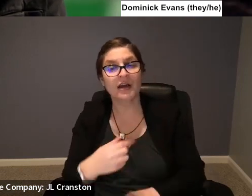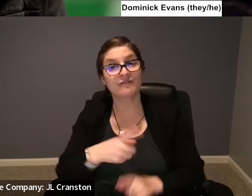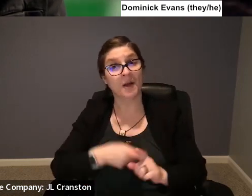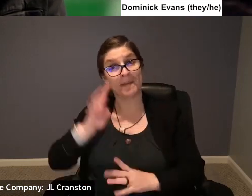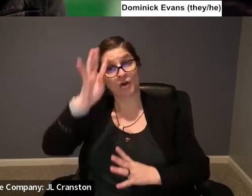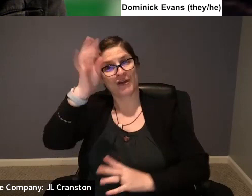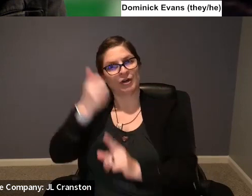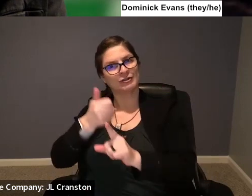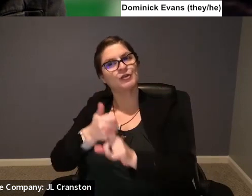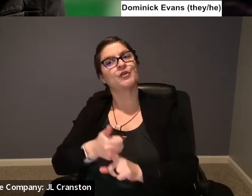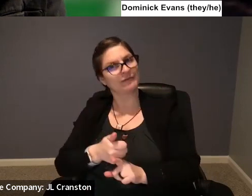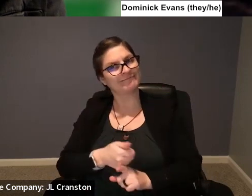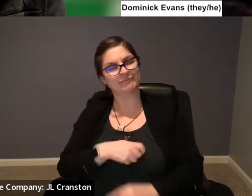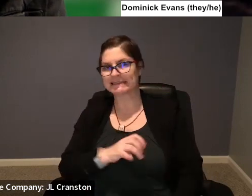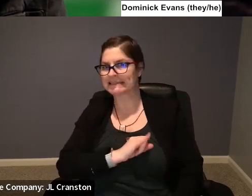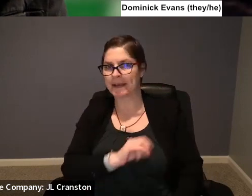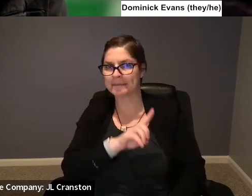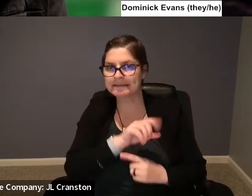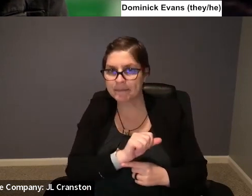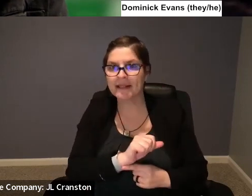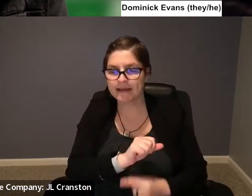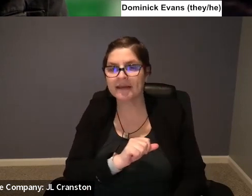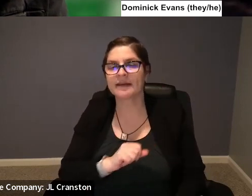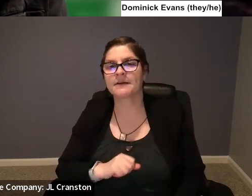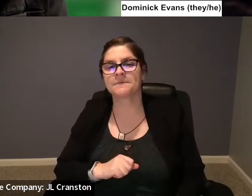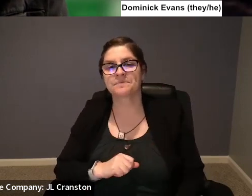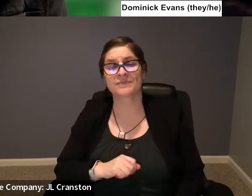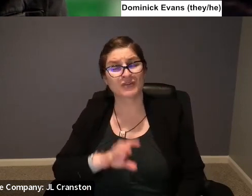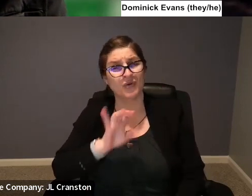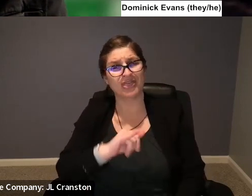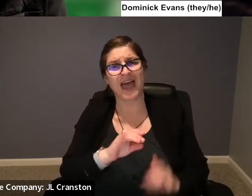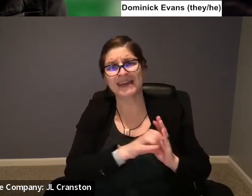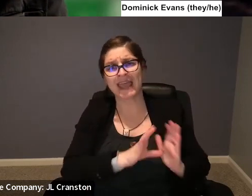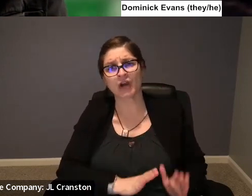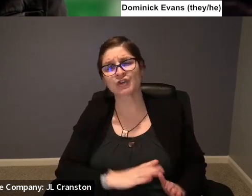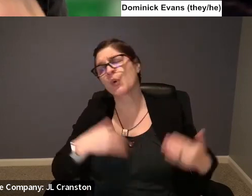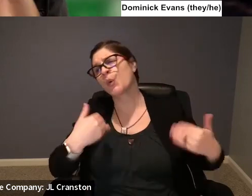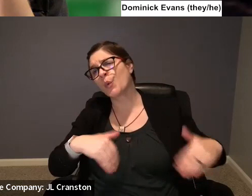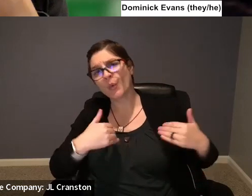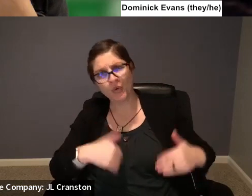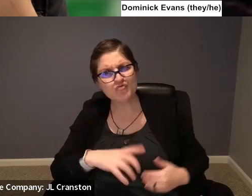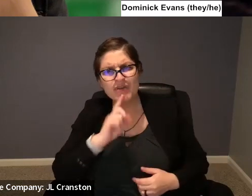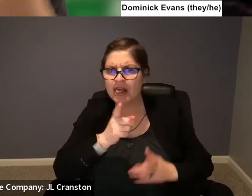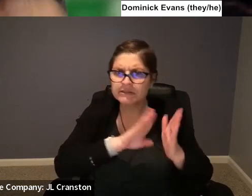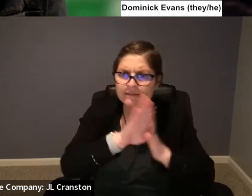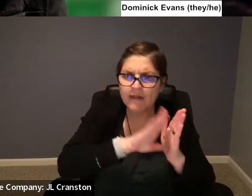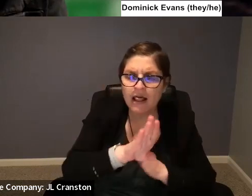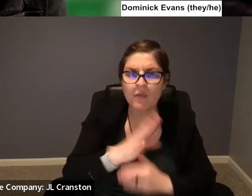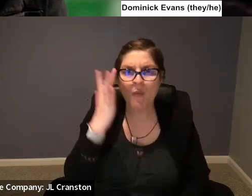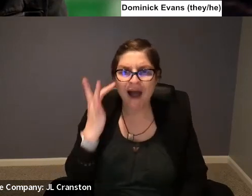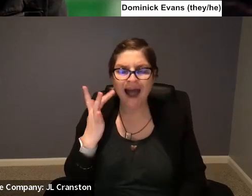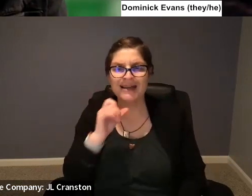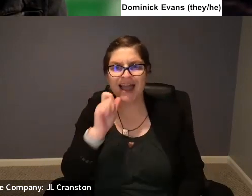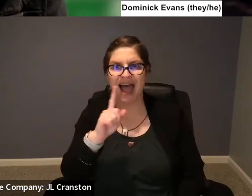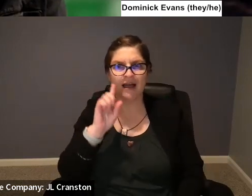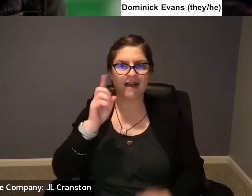who has this disability. And she's been able to make this character very well-rounded because it's not focused solely